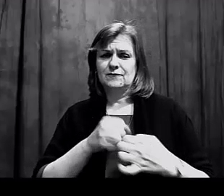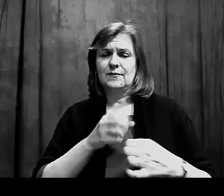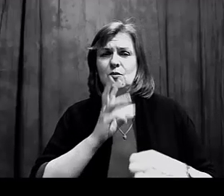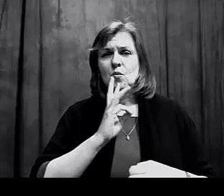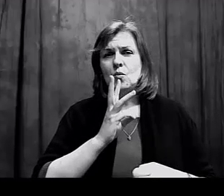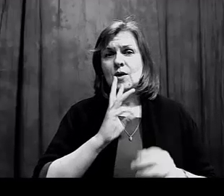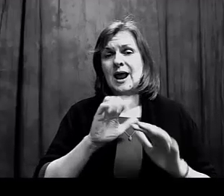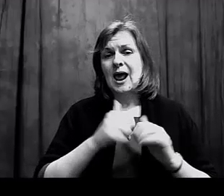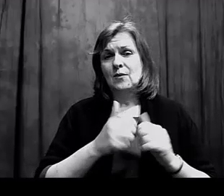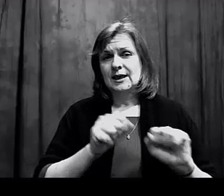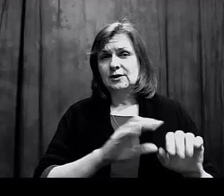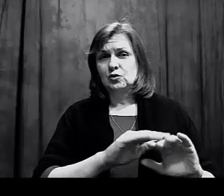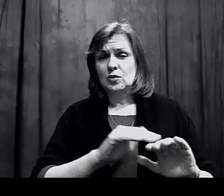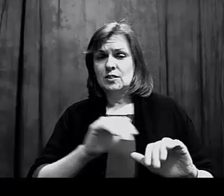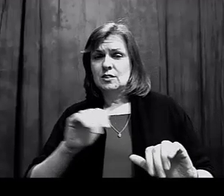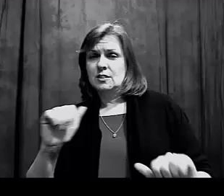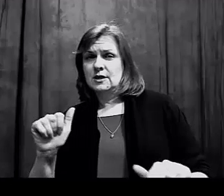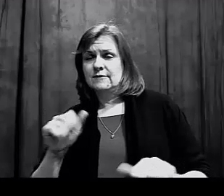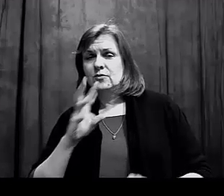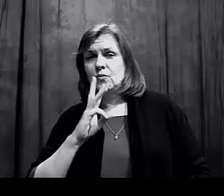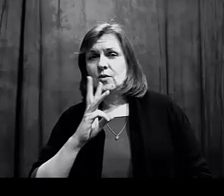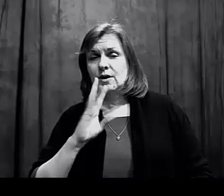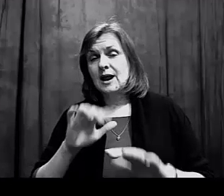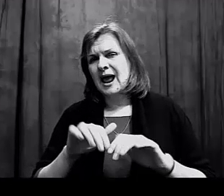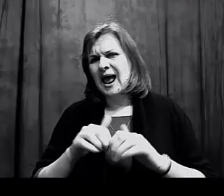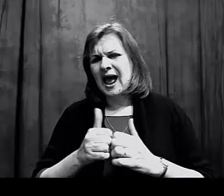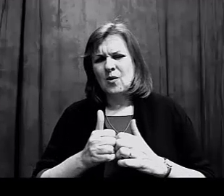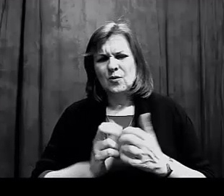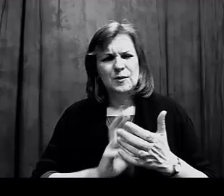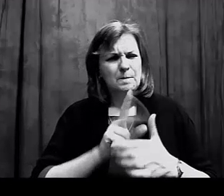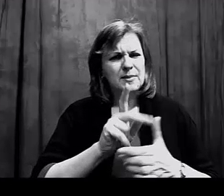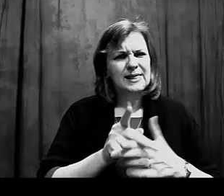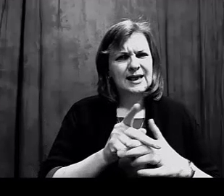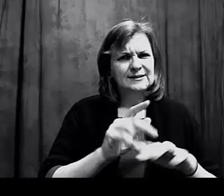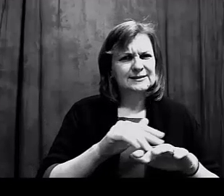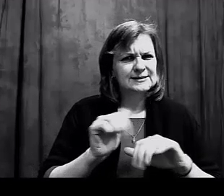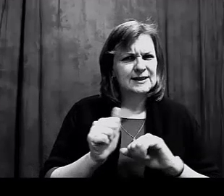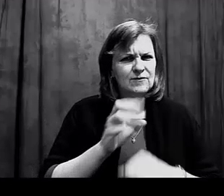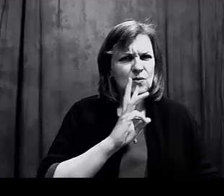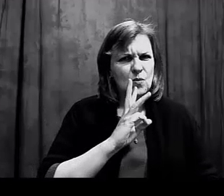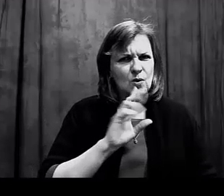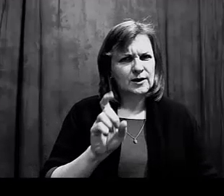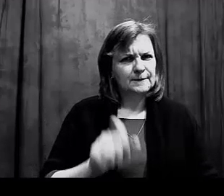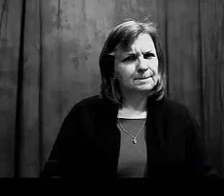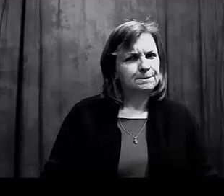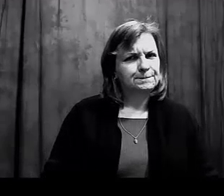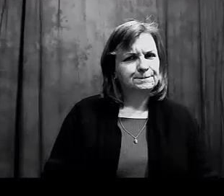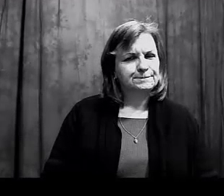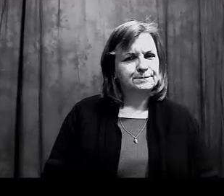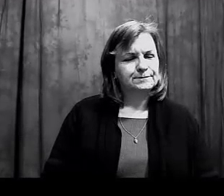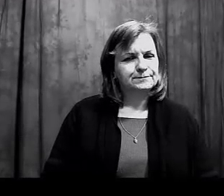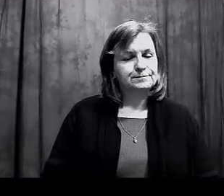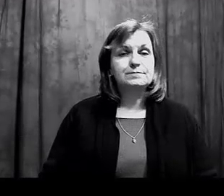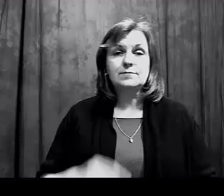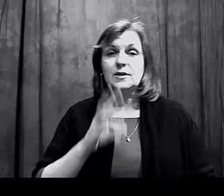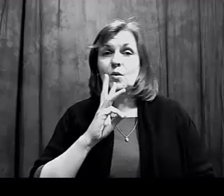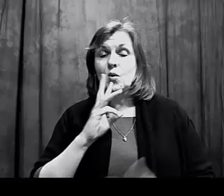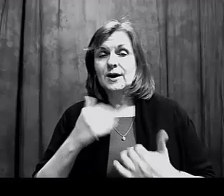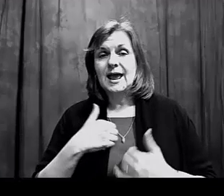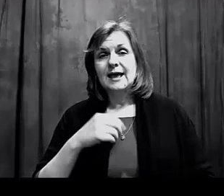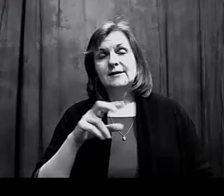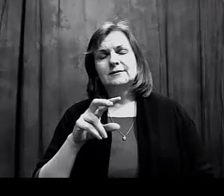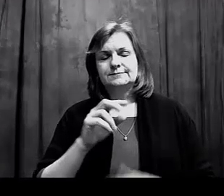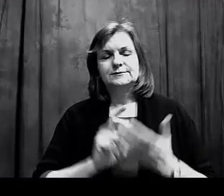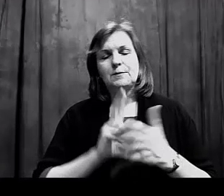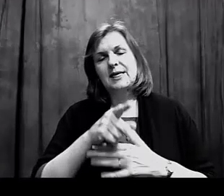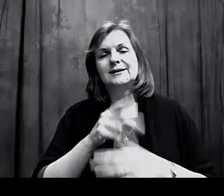this? How do we get them to move away from the water? How did we get plants to move away from the water? Well,